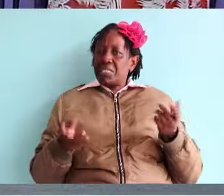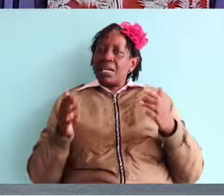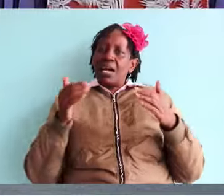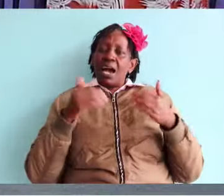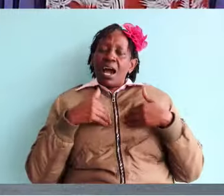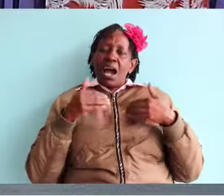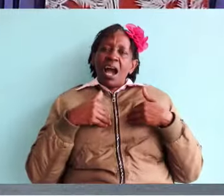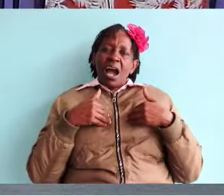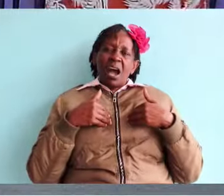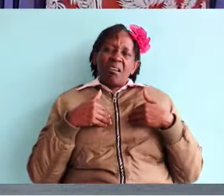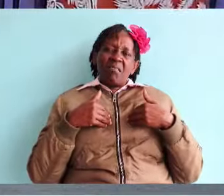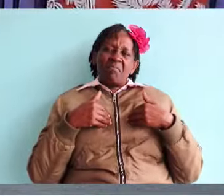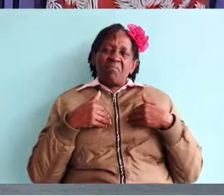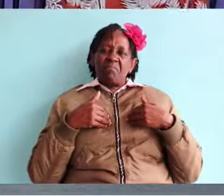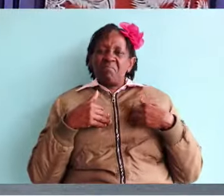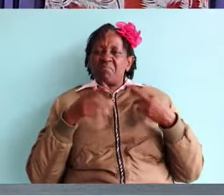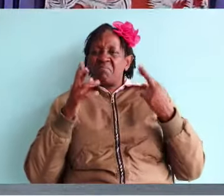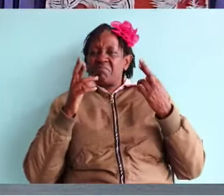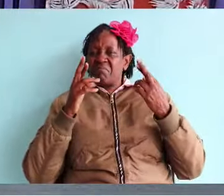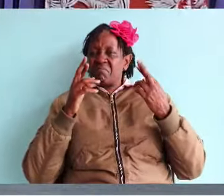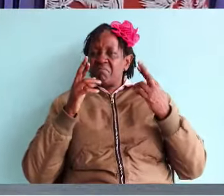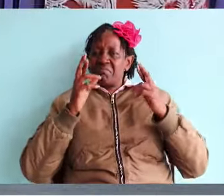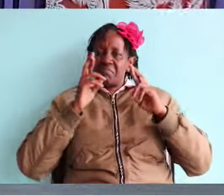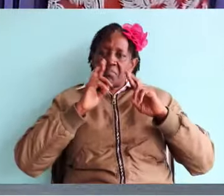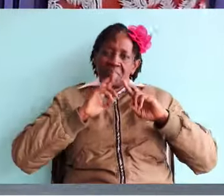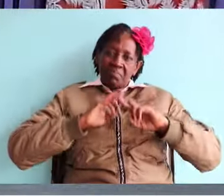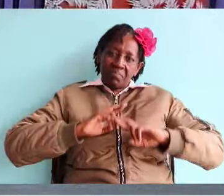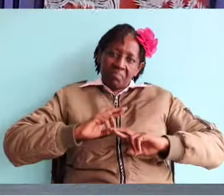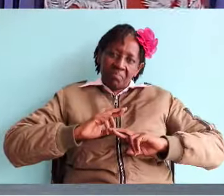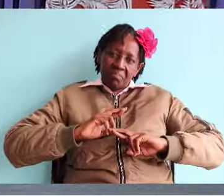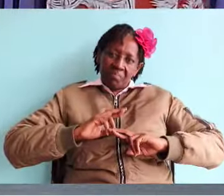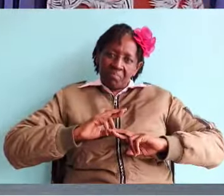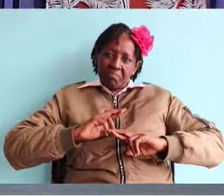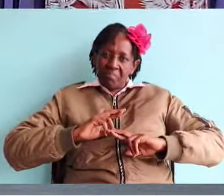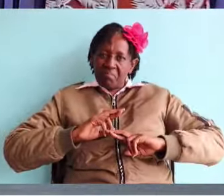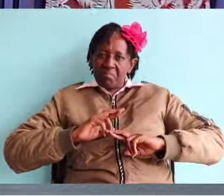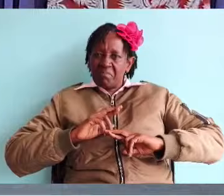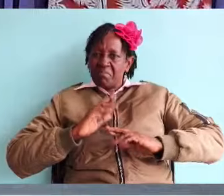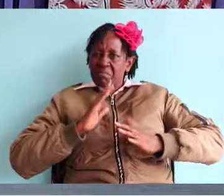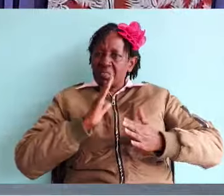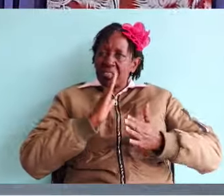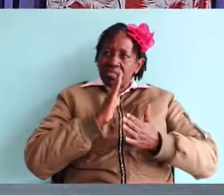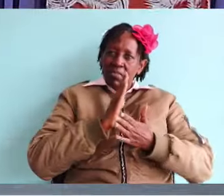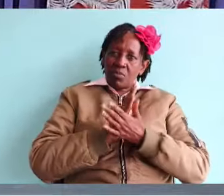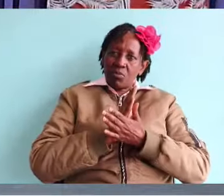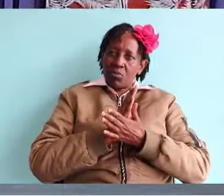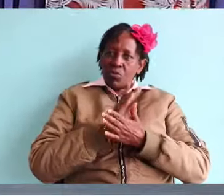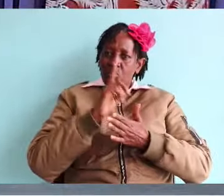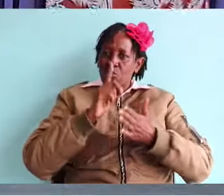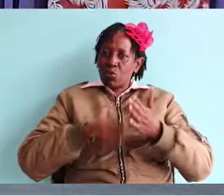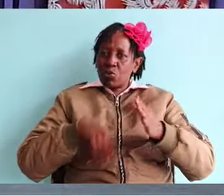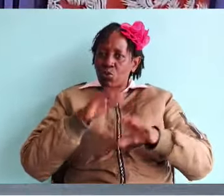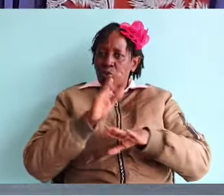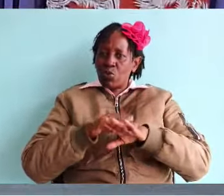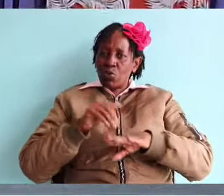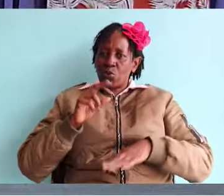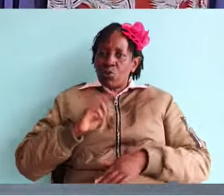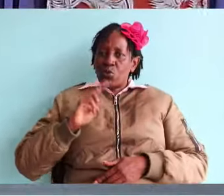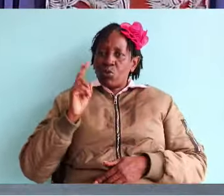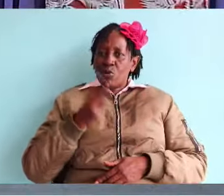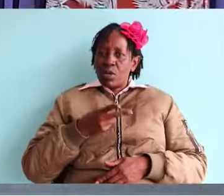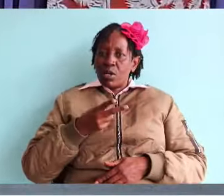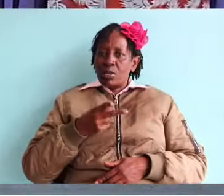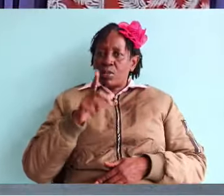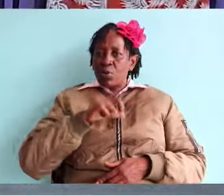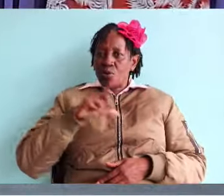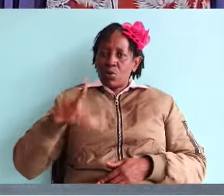misunderstood to get the best of us when it comes to what You have called us to do. Yet, God, you have called